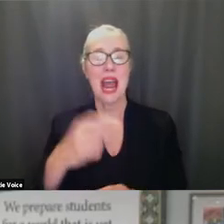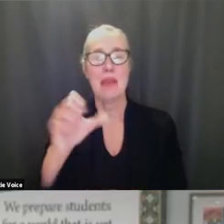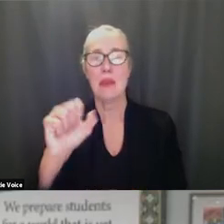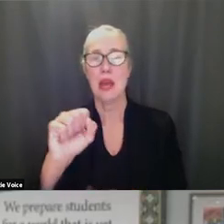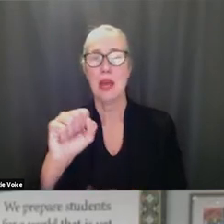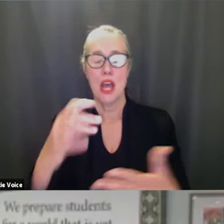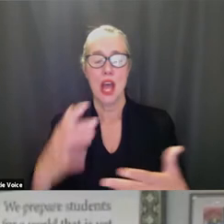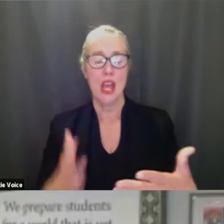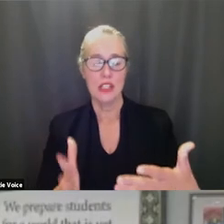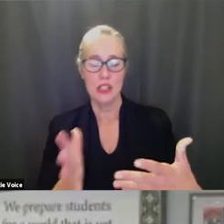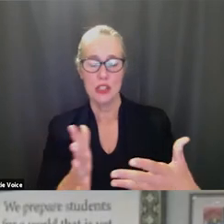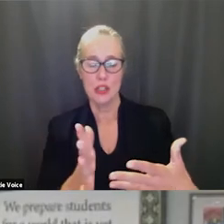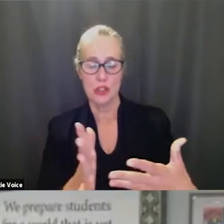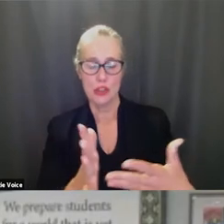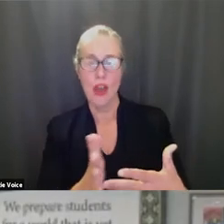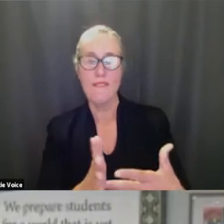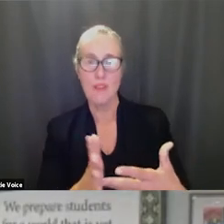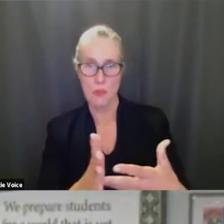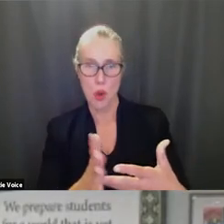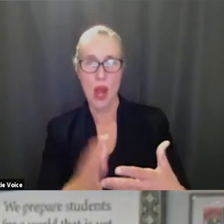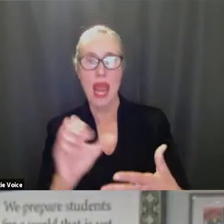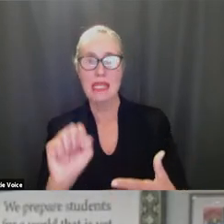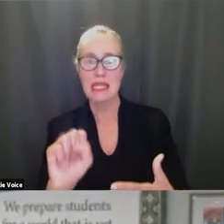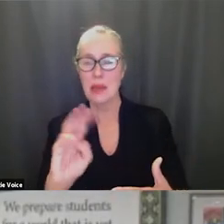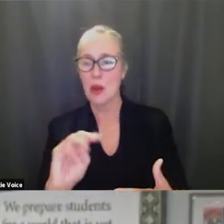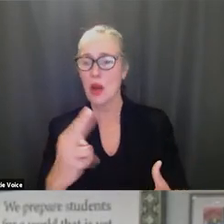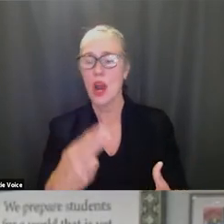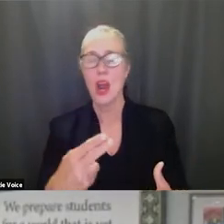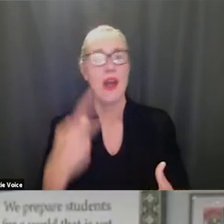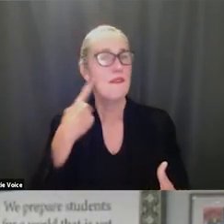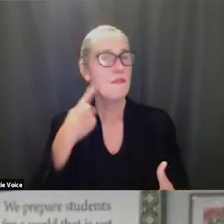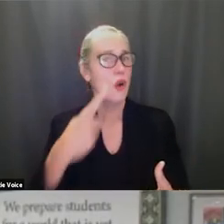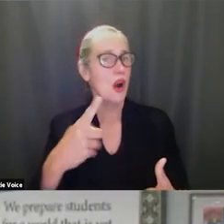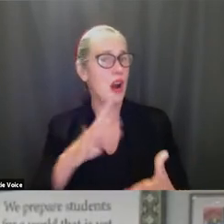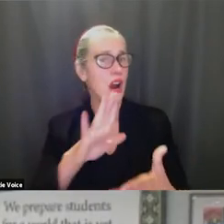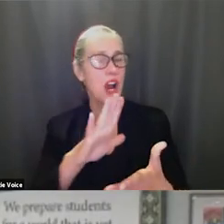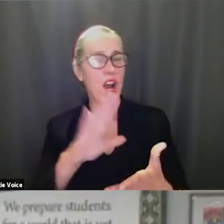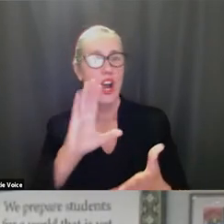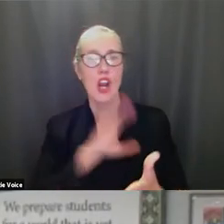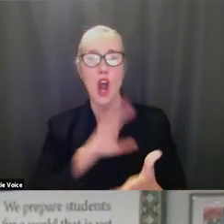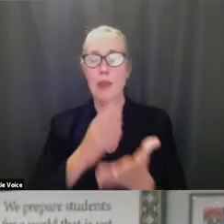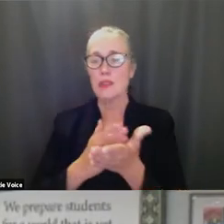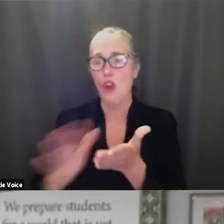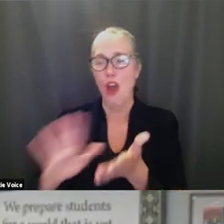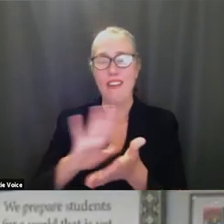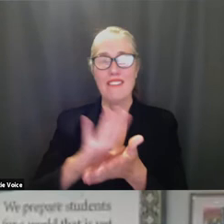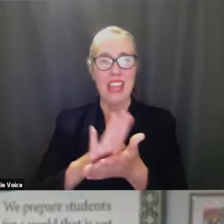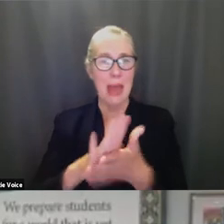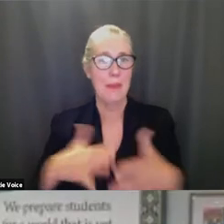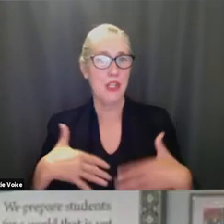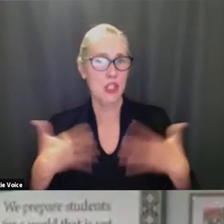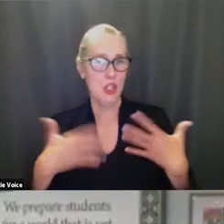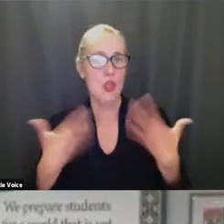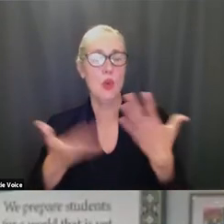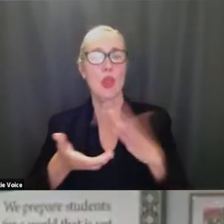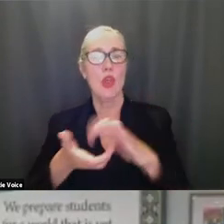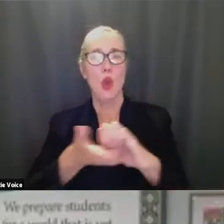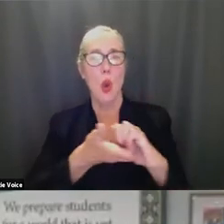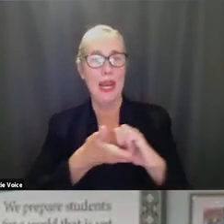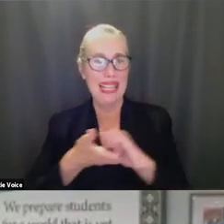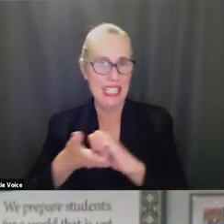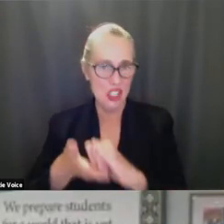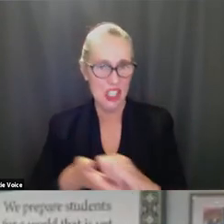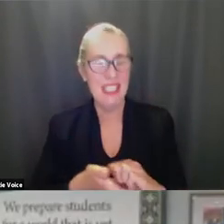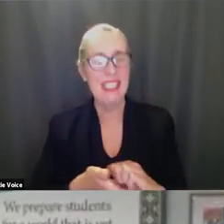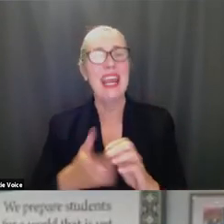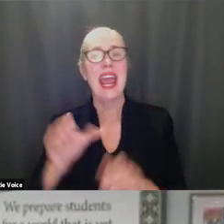senior high school on behalf of the cops off campus youth coalition center for san marcos senior high ethnic studies club i'm coming